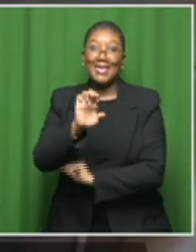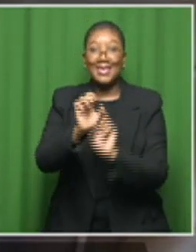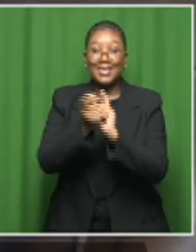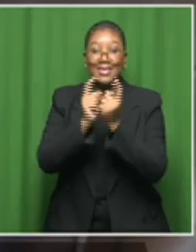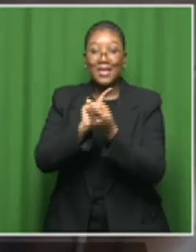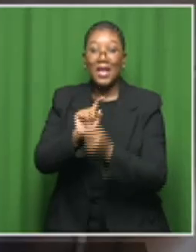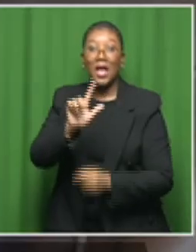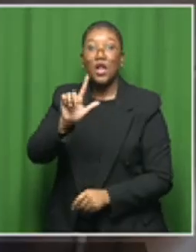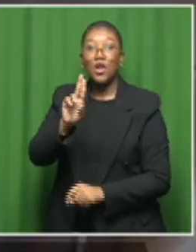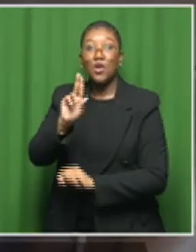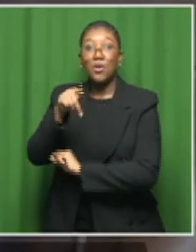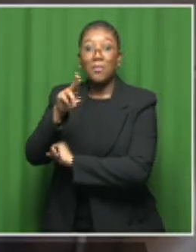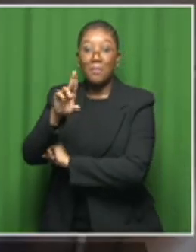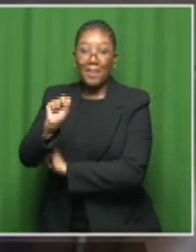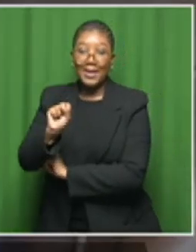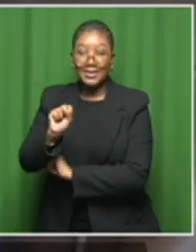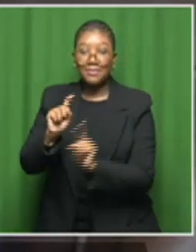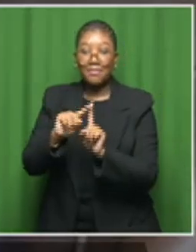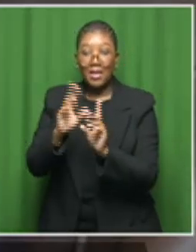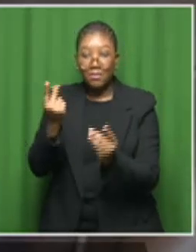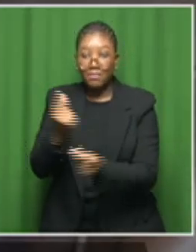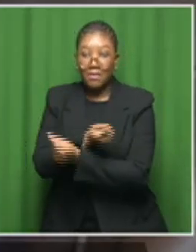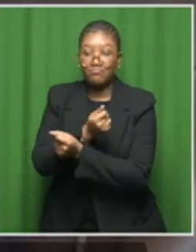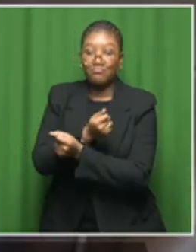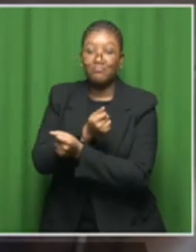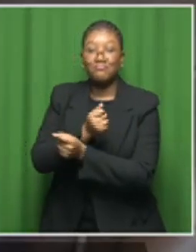arthritis all along. But unfortunately for her,